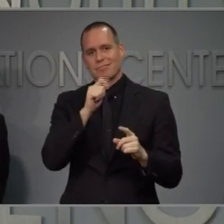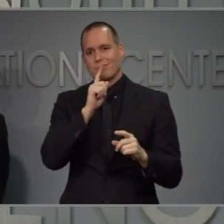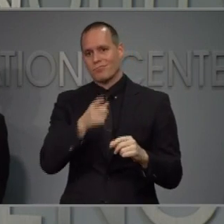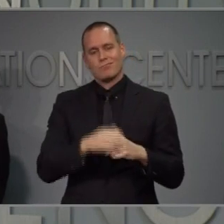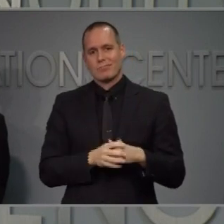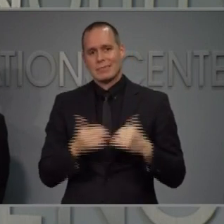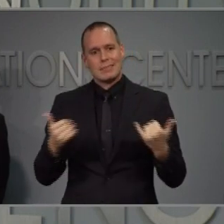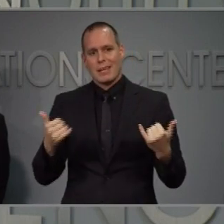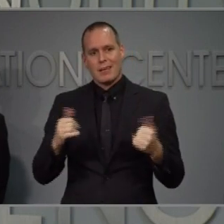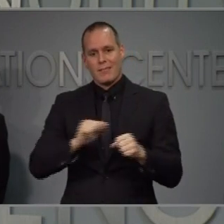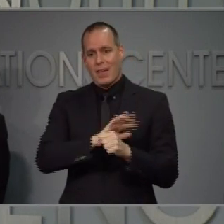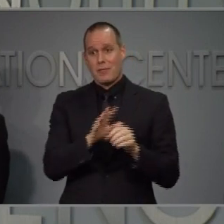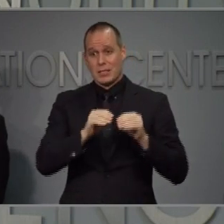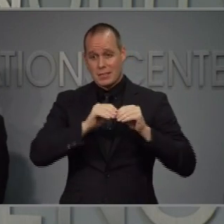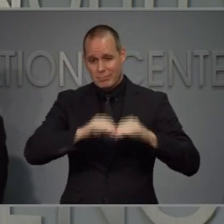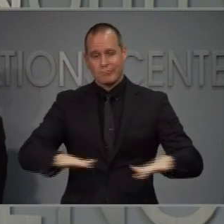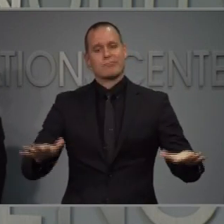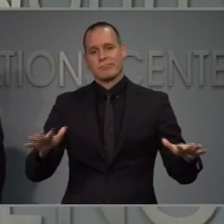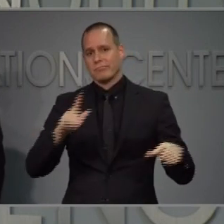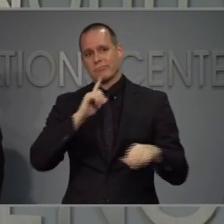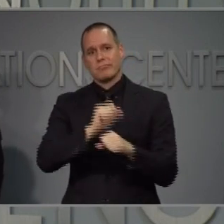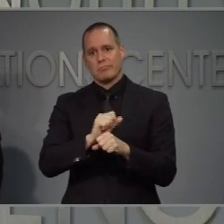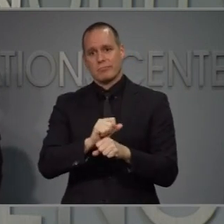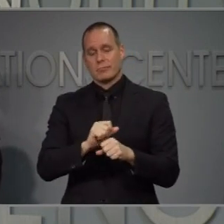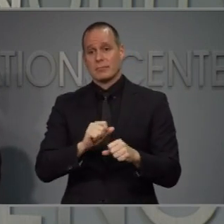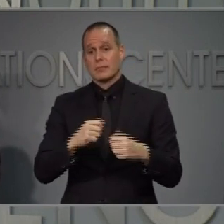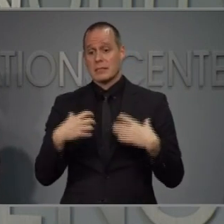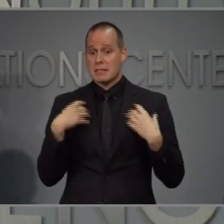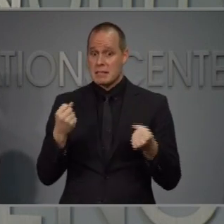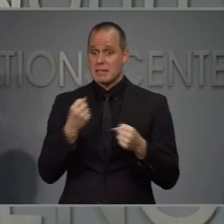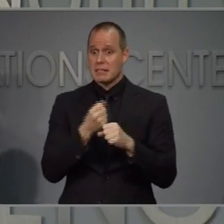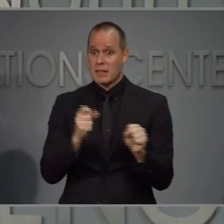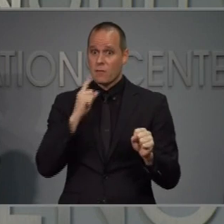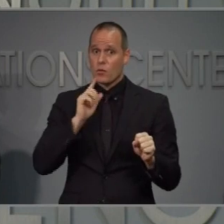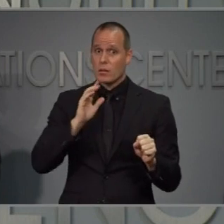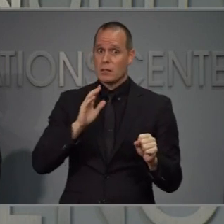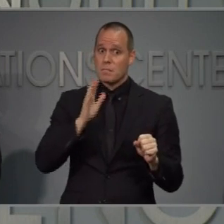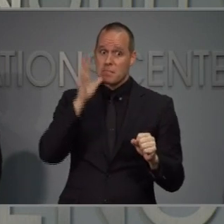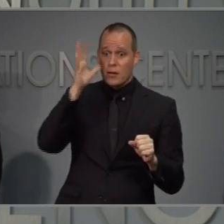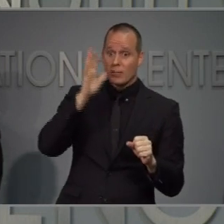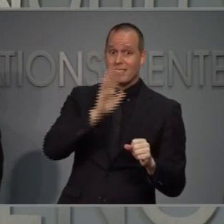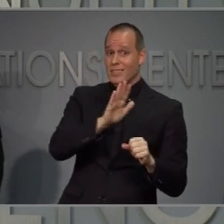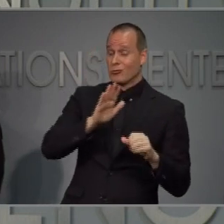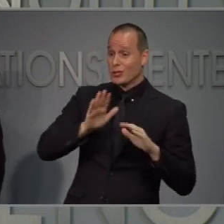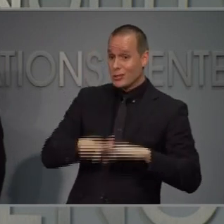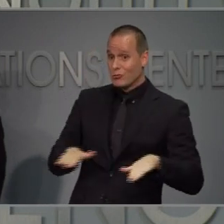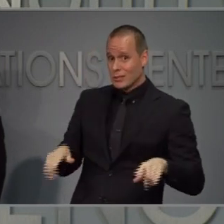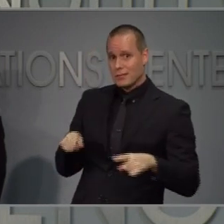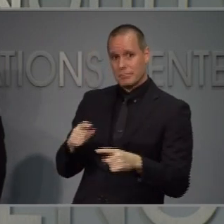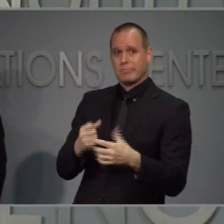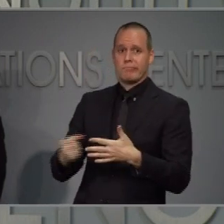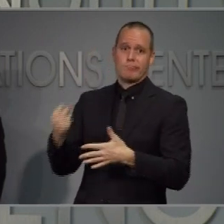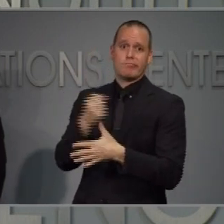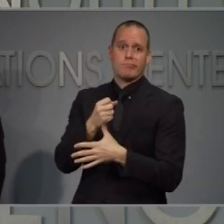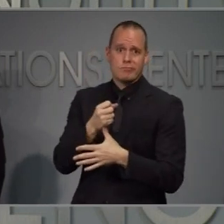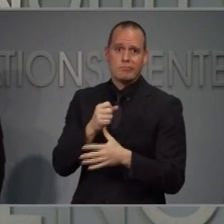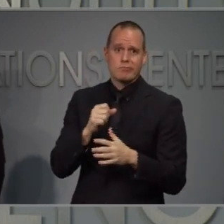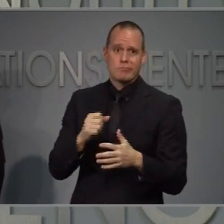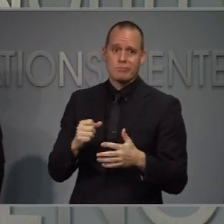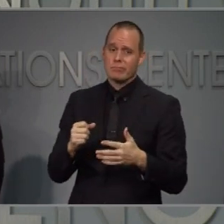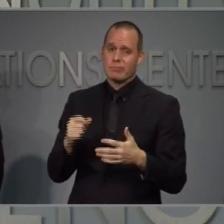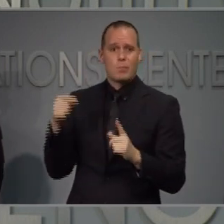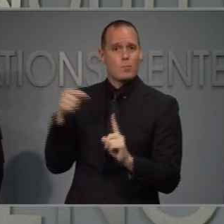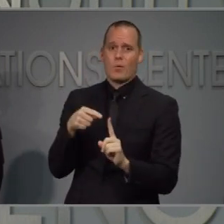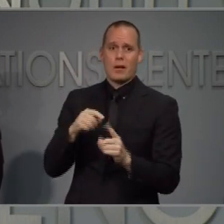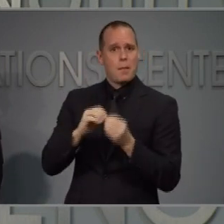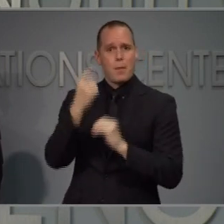us to keep the health and safety of their children as the number one priority. And after consultation with